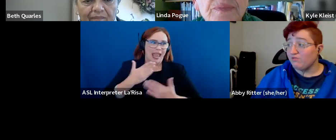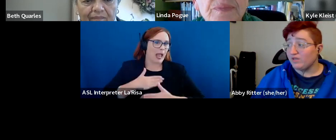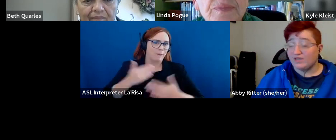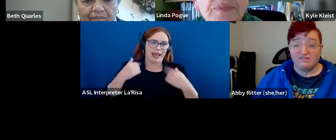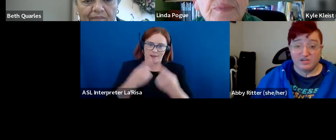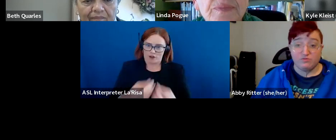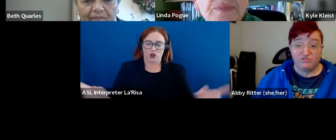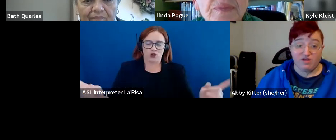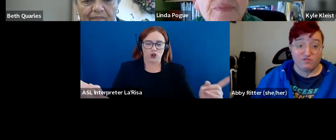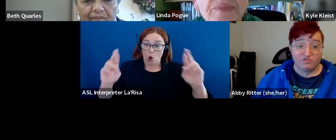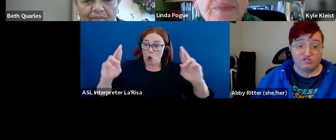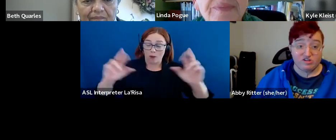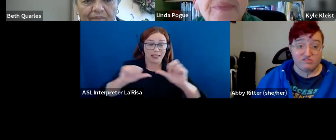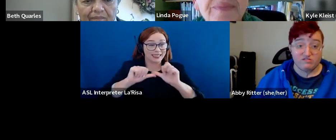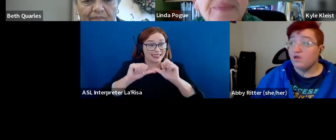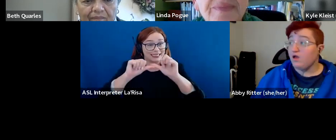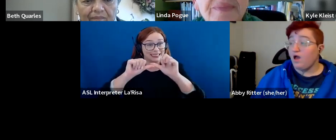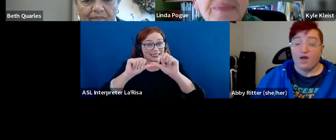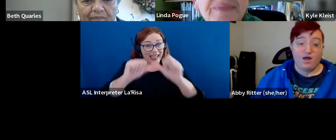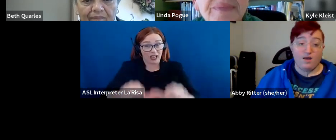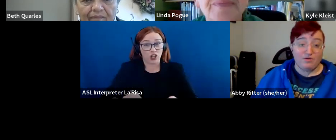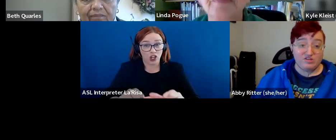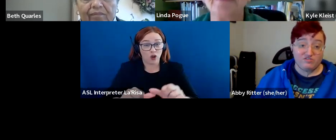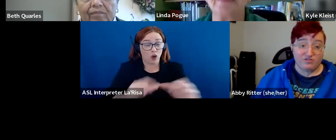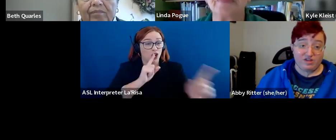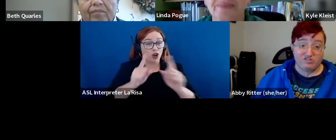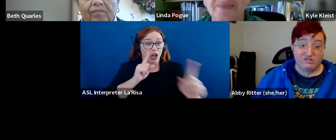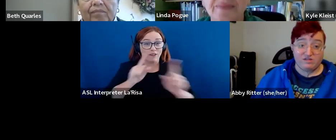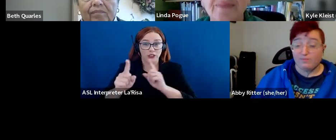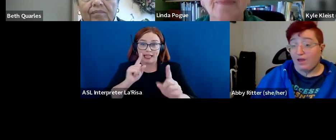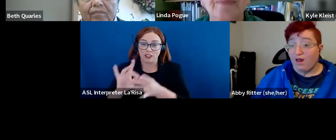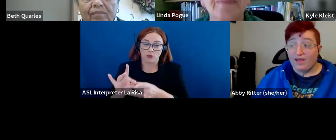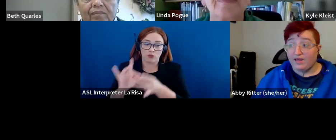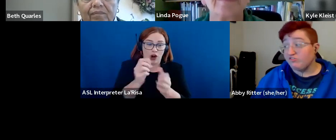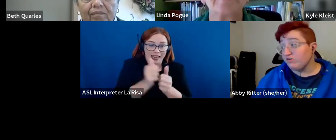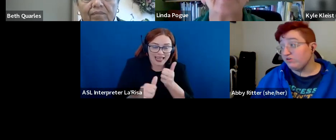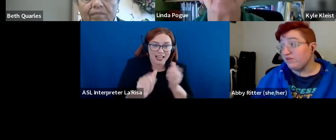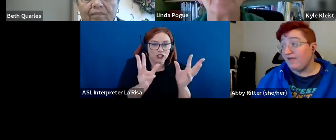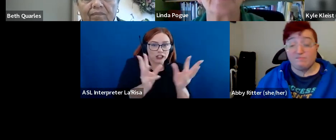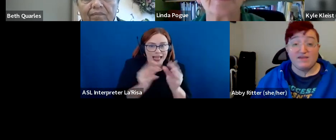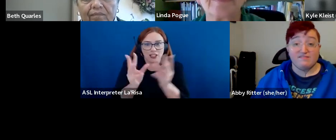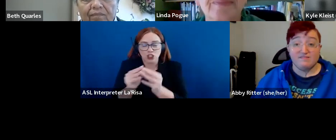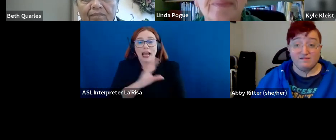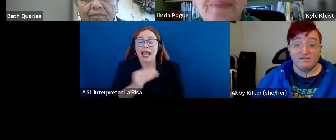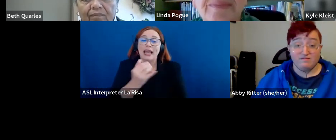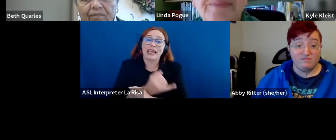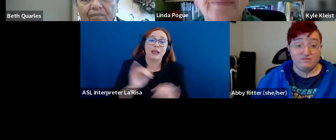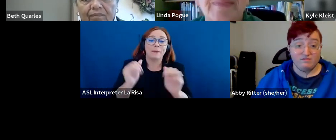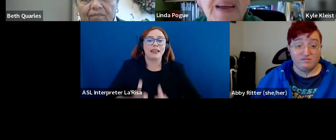hoping that we can really continue these conversations about each of our sessions and about IL in general in that